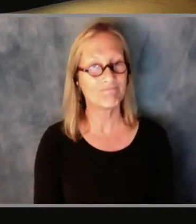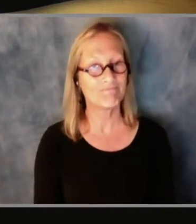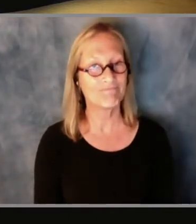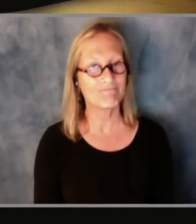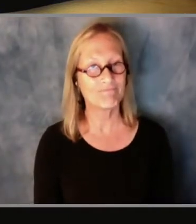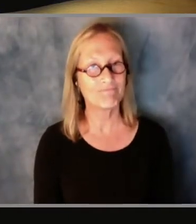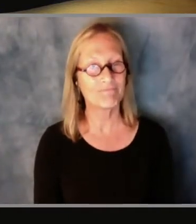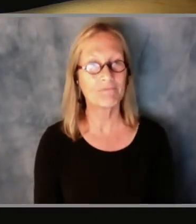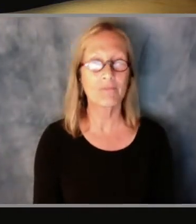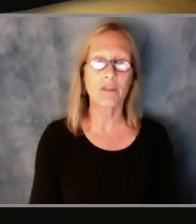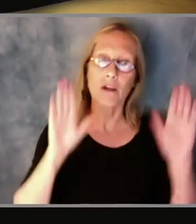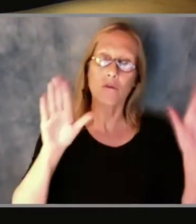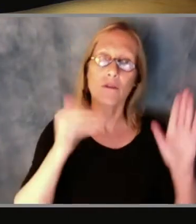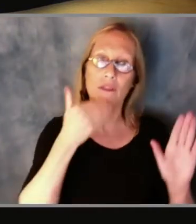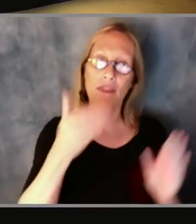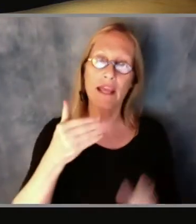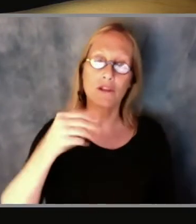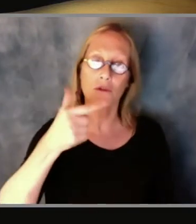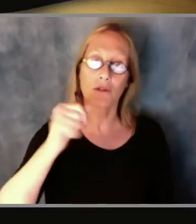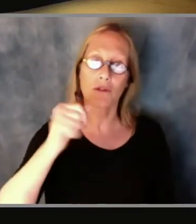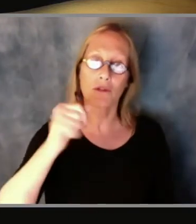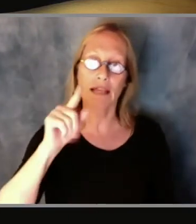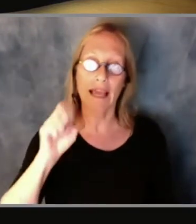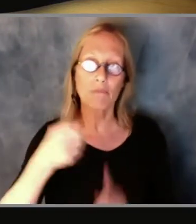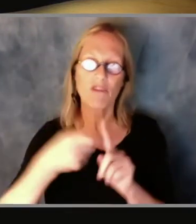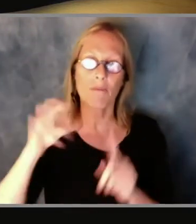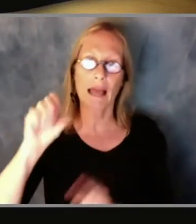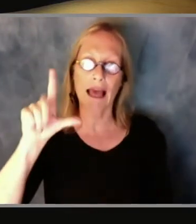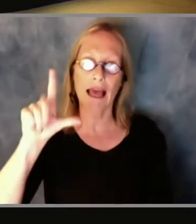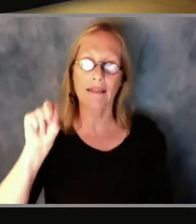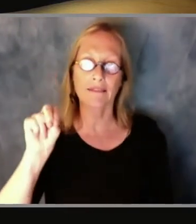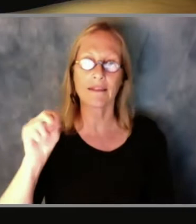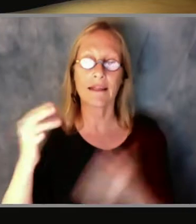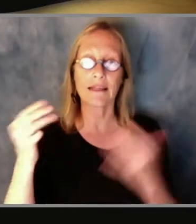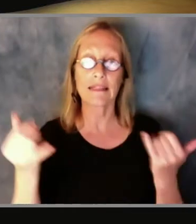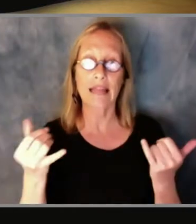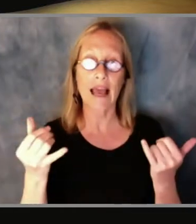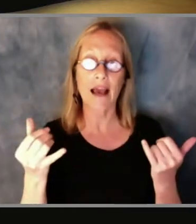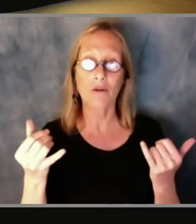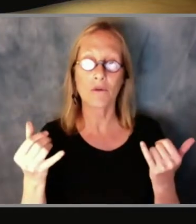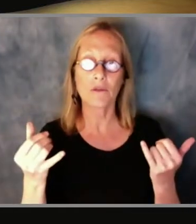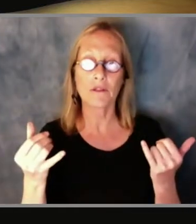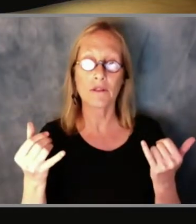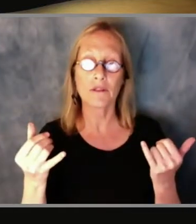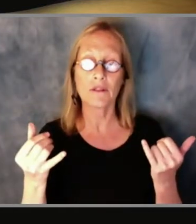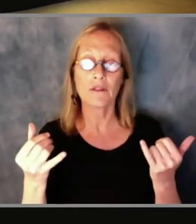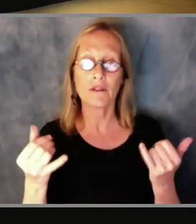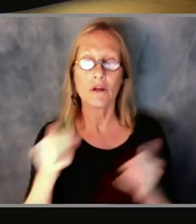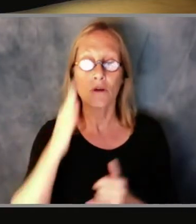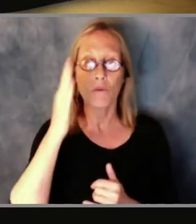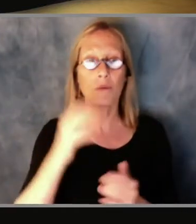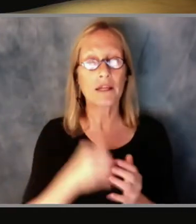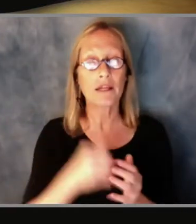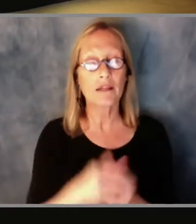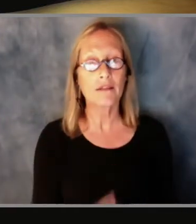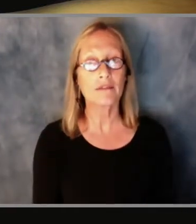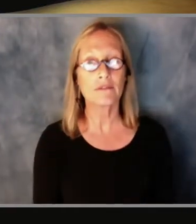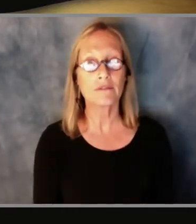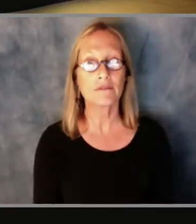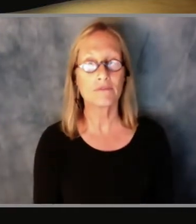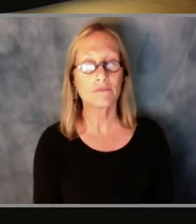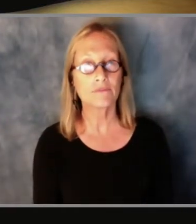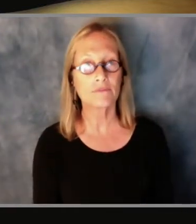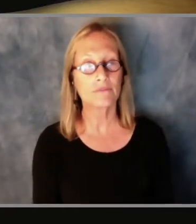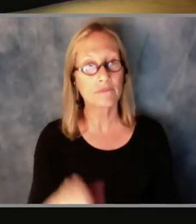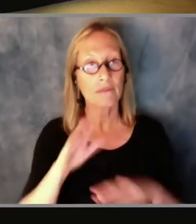Great, thank you, Gabe. Let's go now to, this is Ellen, and let's go now to Alberta